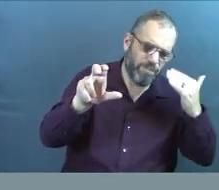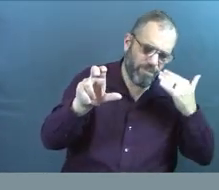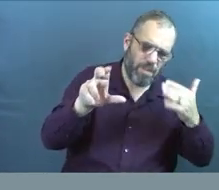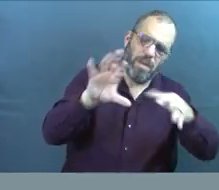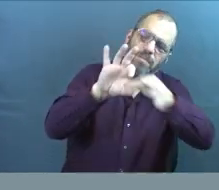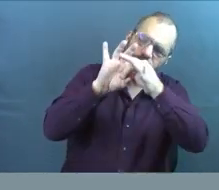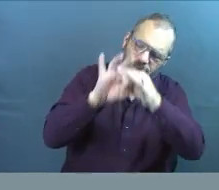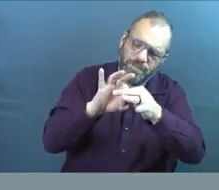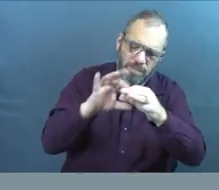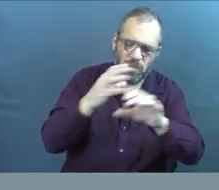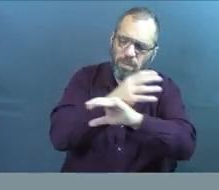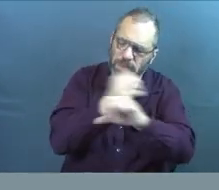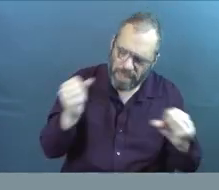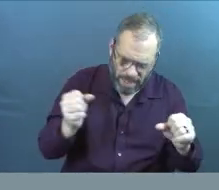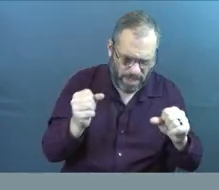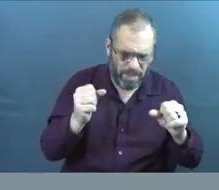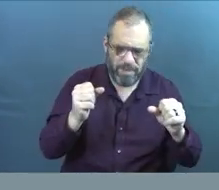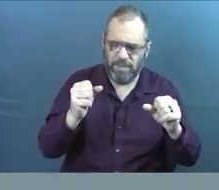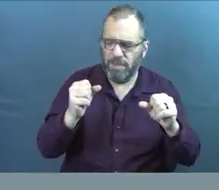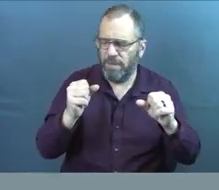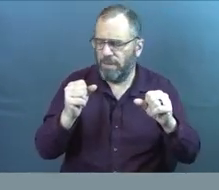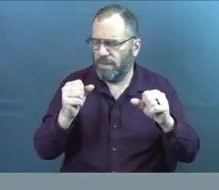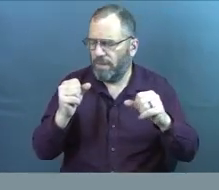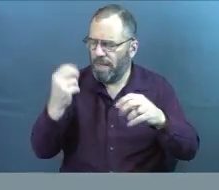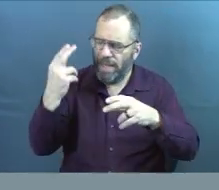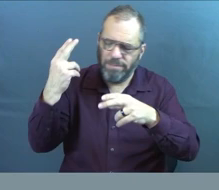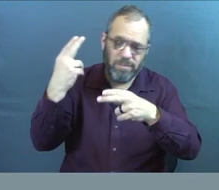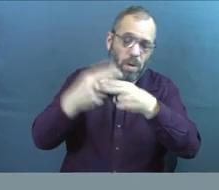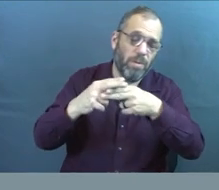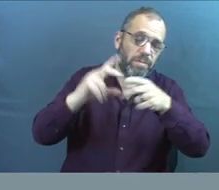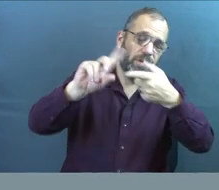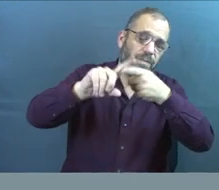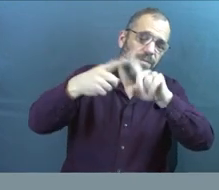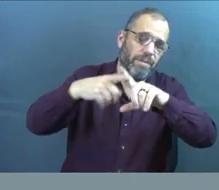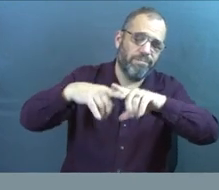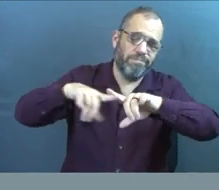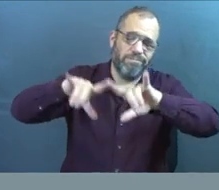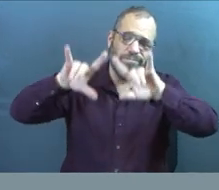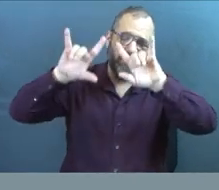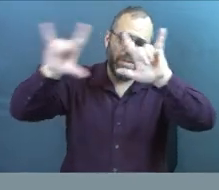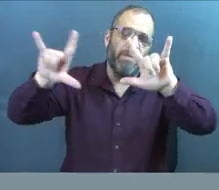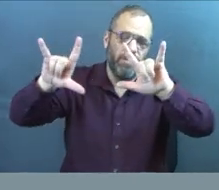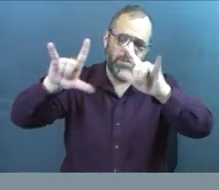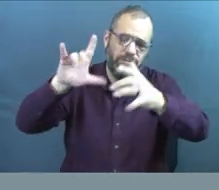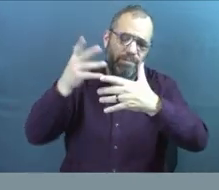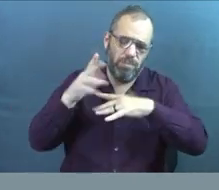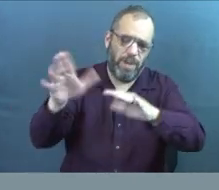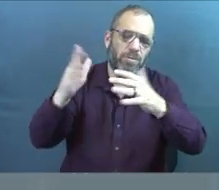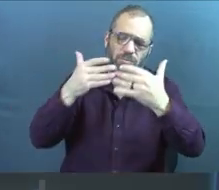this relationship with you, so we can be saved by you, God, so we can call you friend. We love you, we